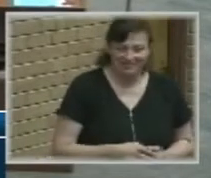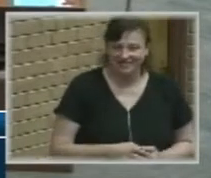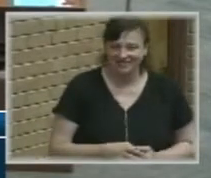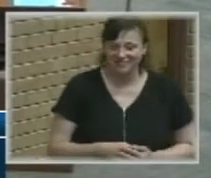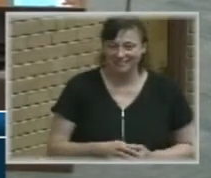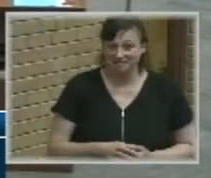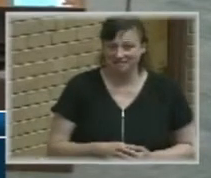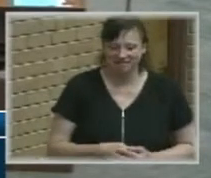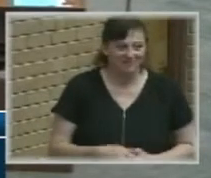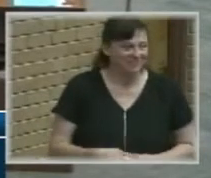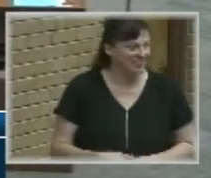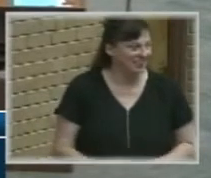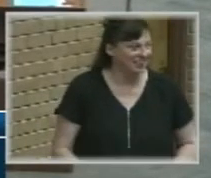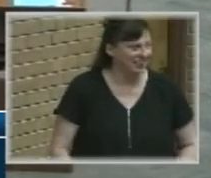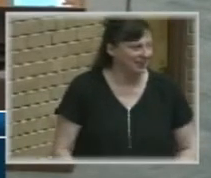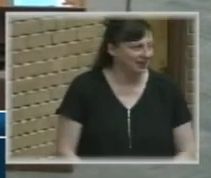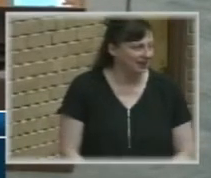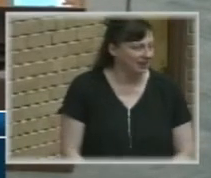Thank you.